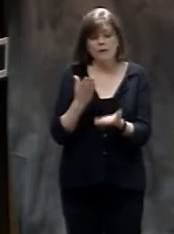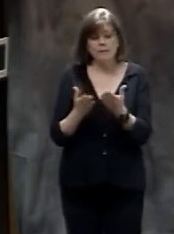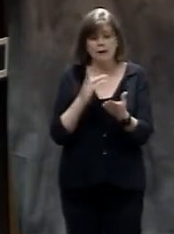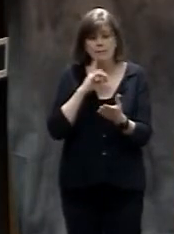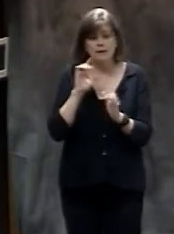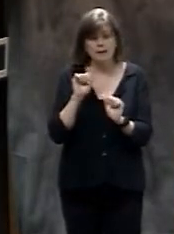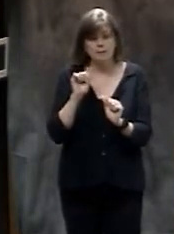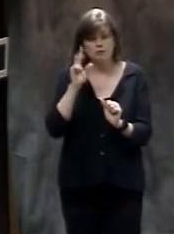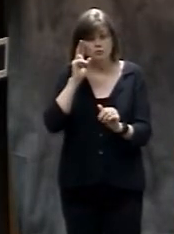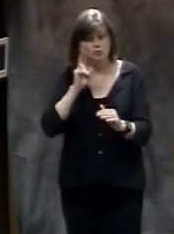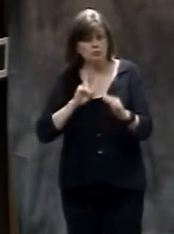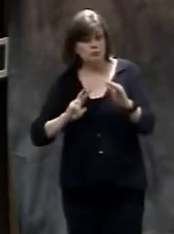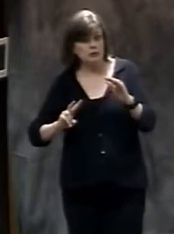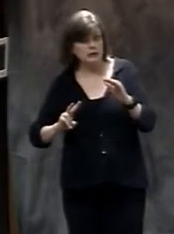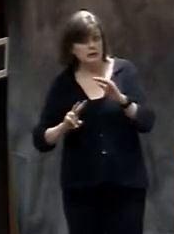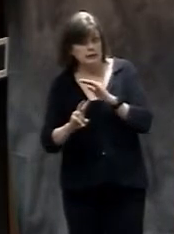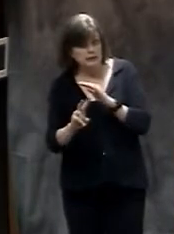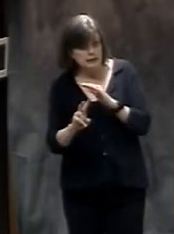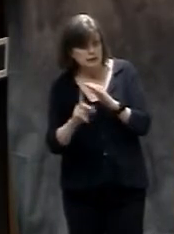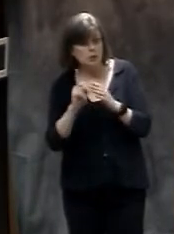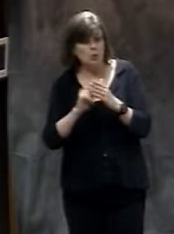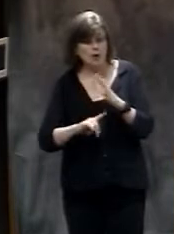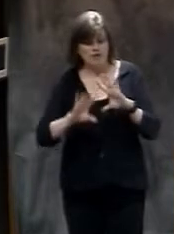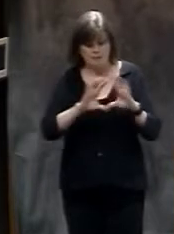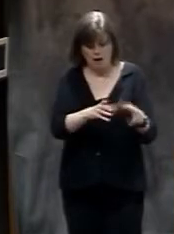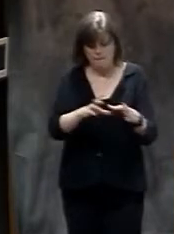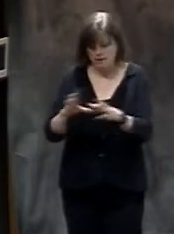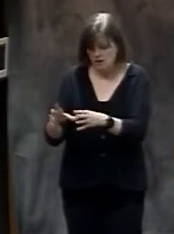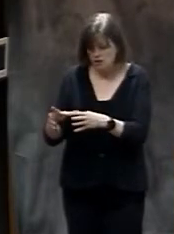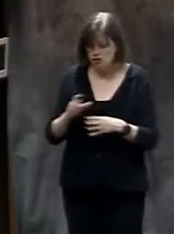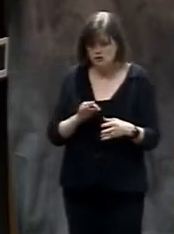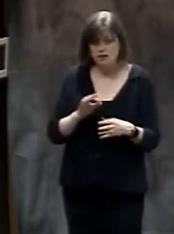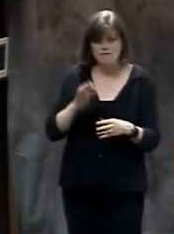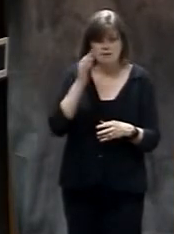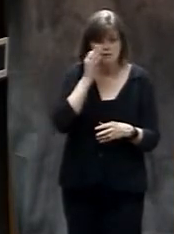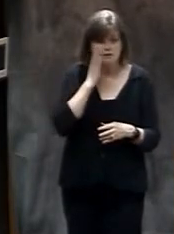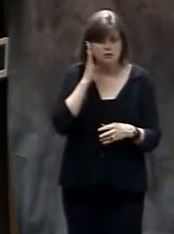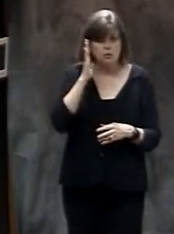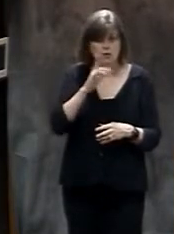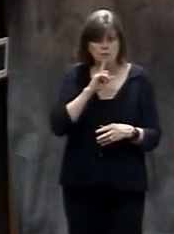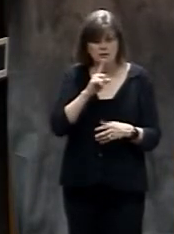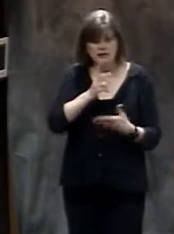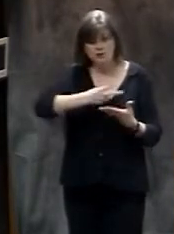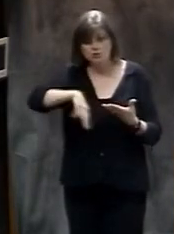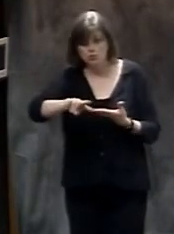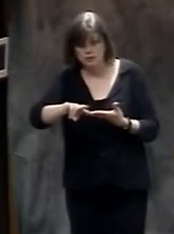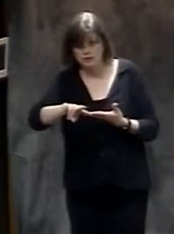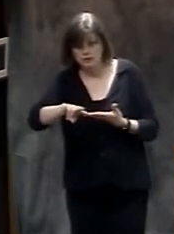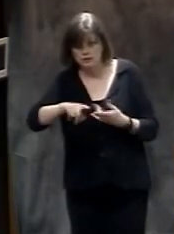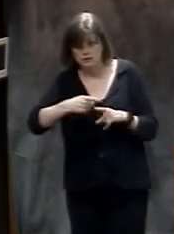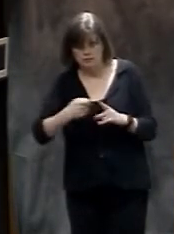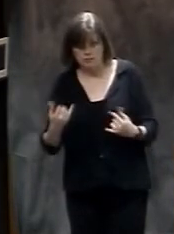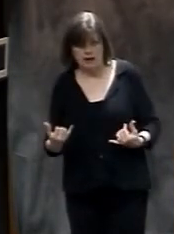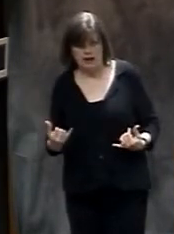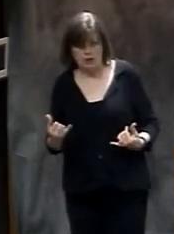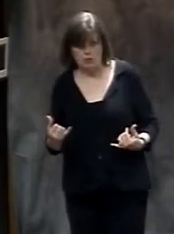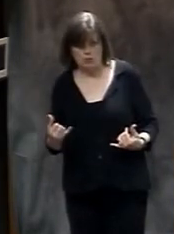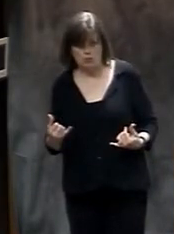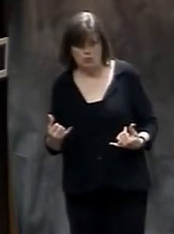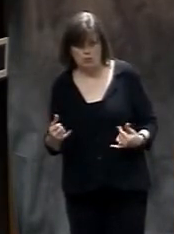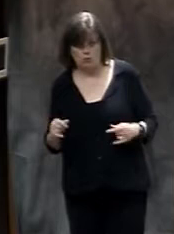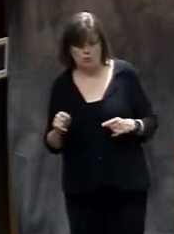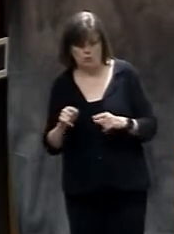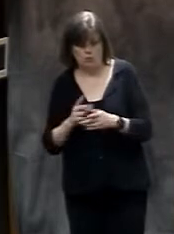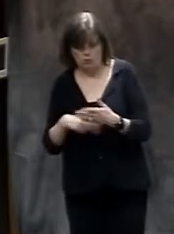to predict what the populations of mosquitoes will be a couple of weeks from now, and that can be informative